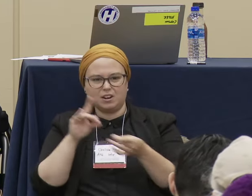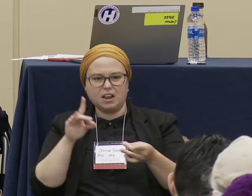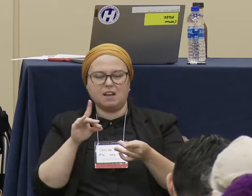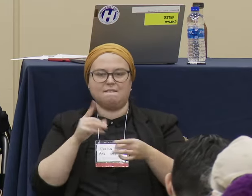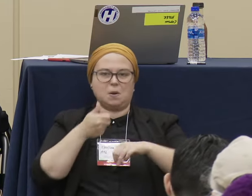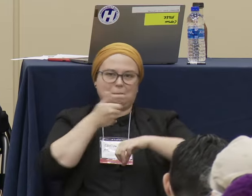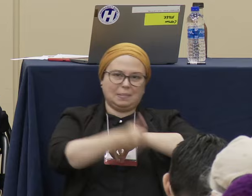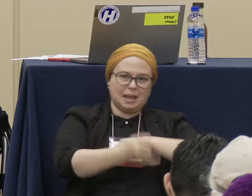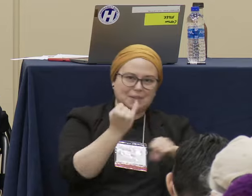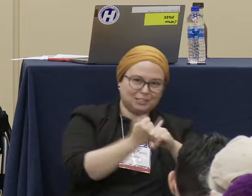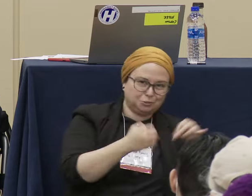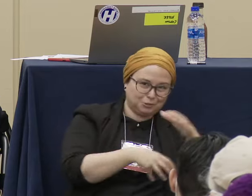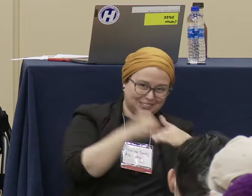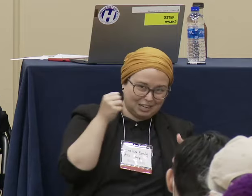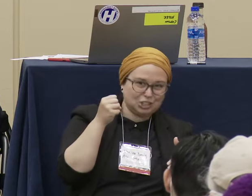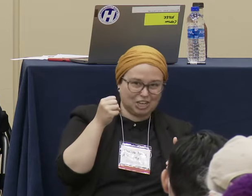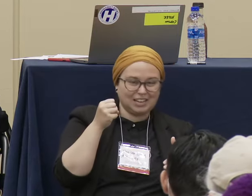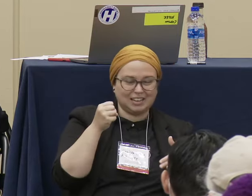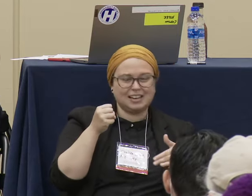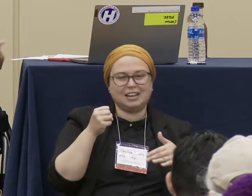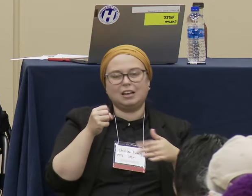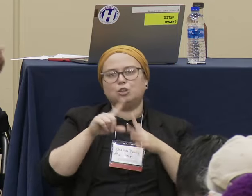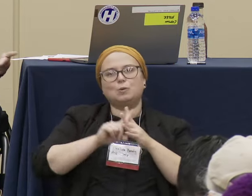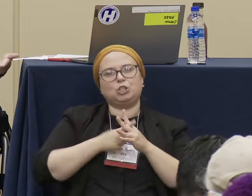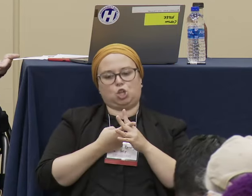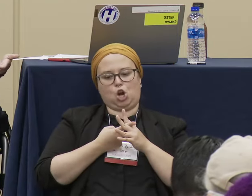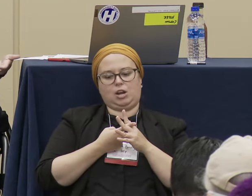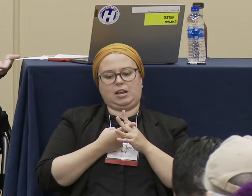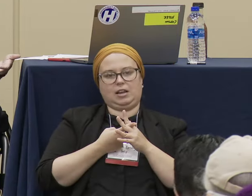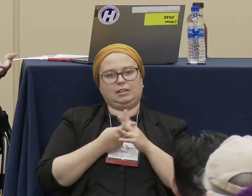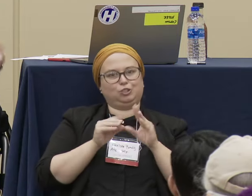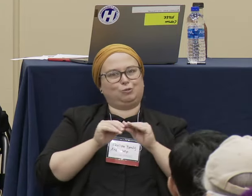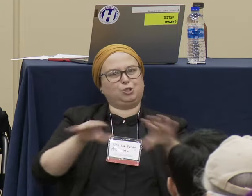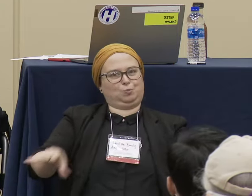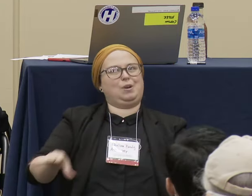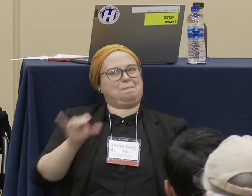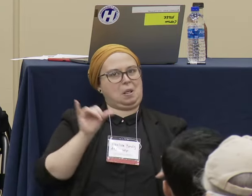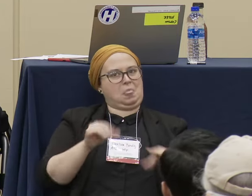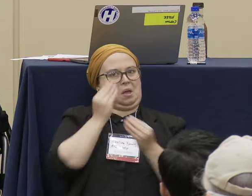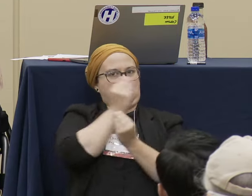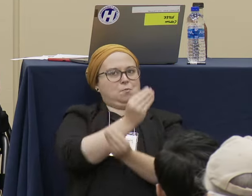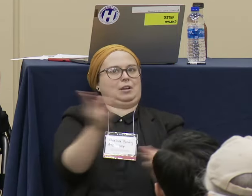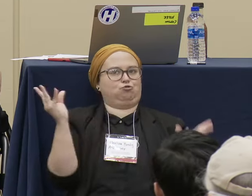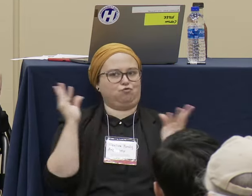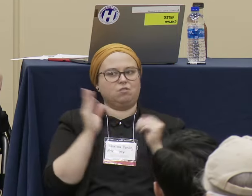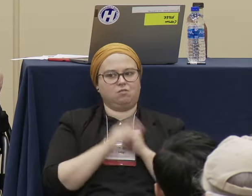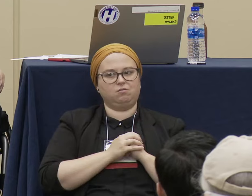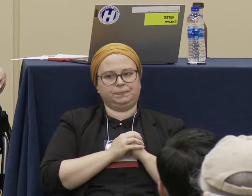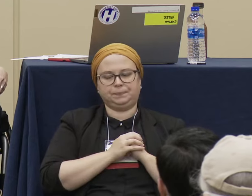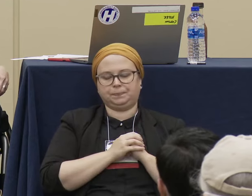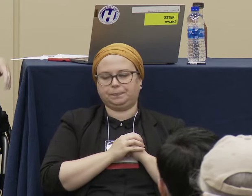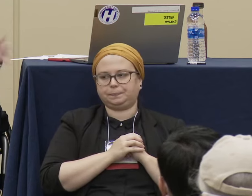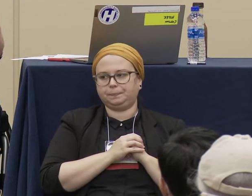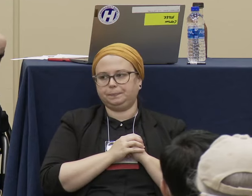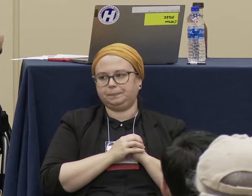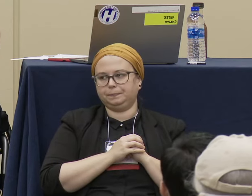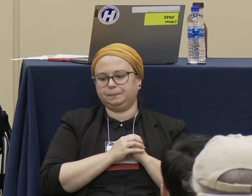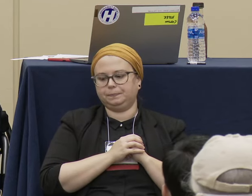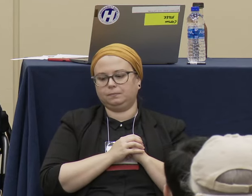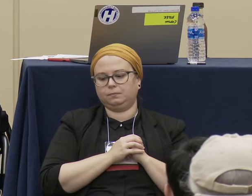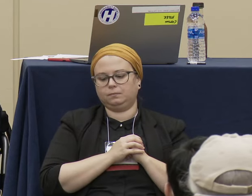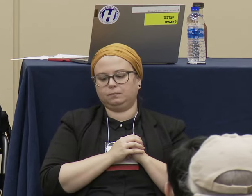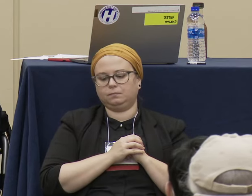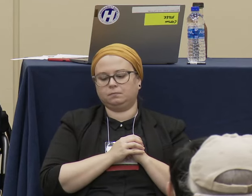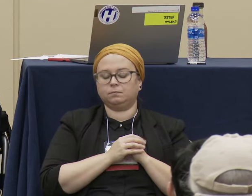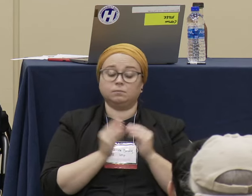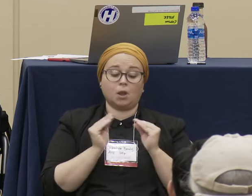deinstitutionalization? It started, and it didn't start, but it was spread by stuff like this. So just to kind of give you a heads up. But moving on more